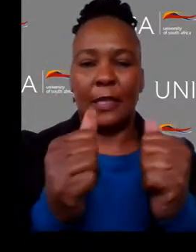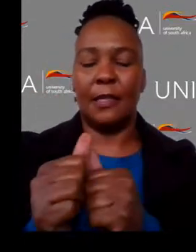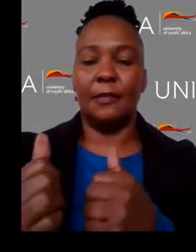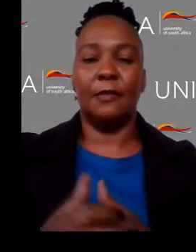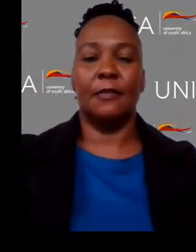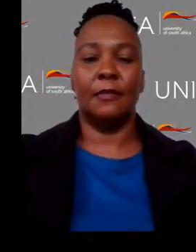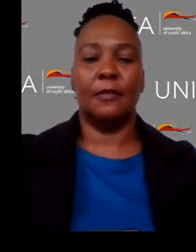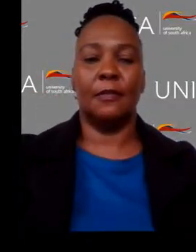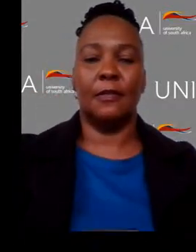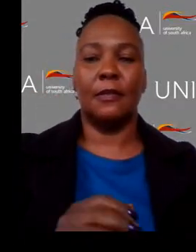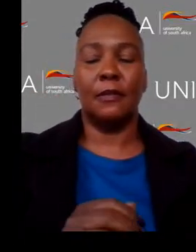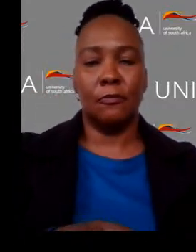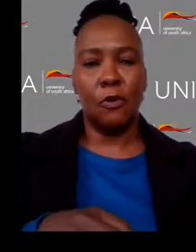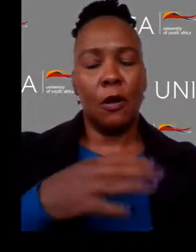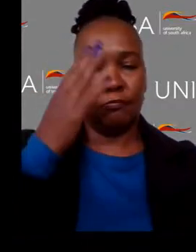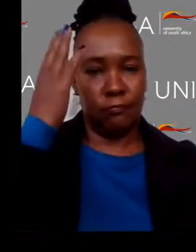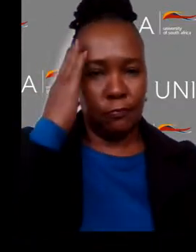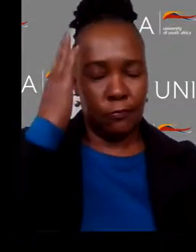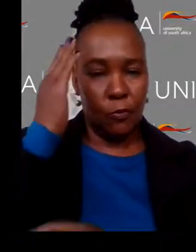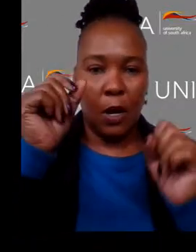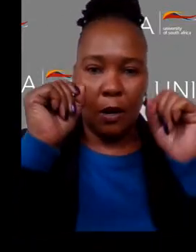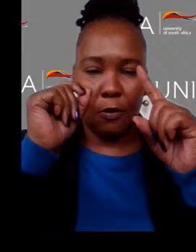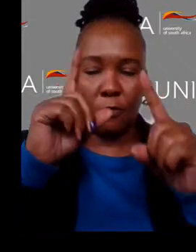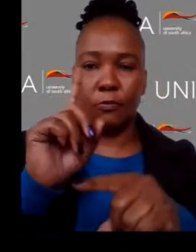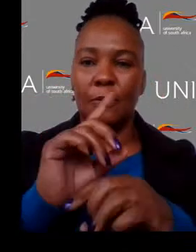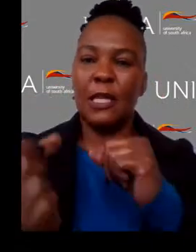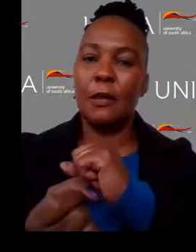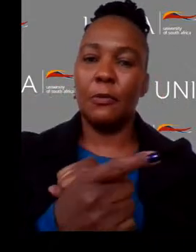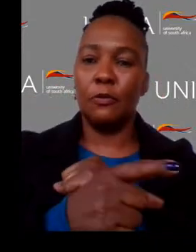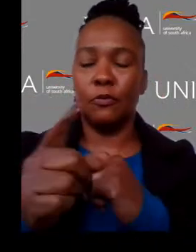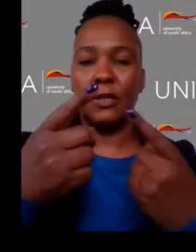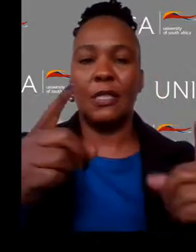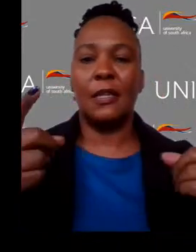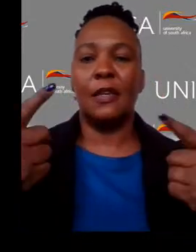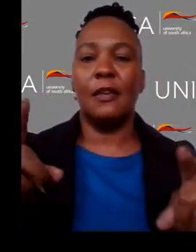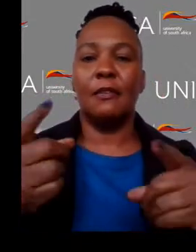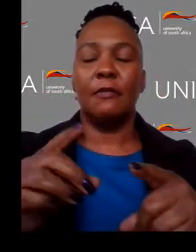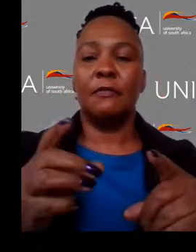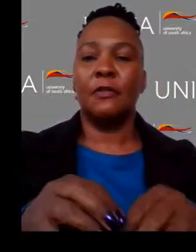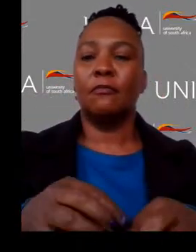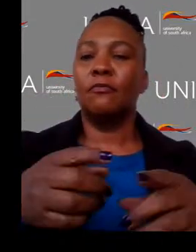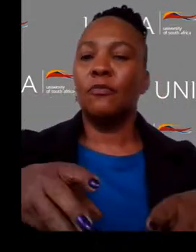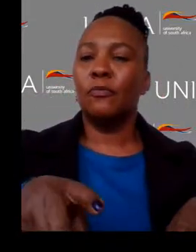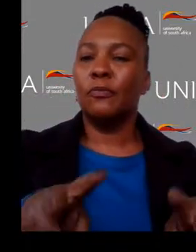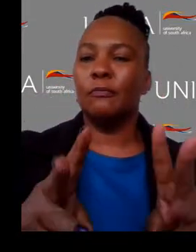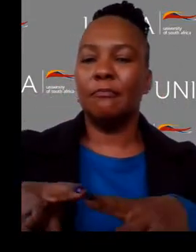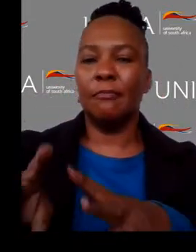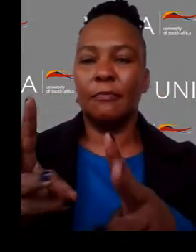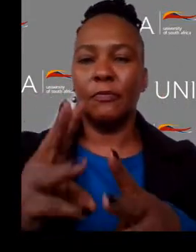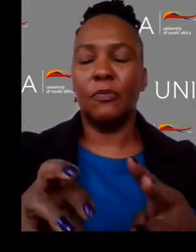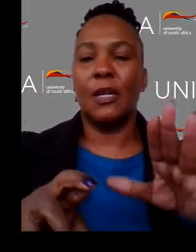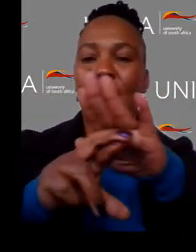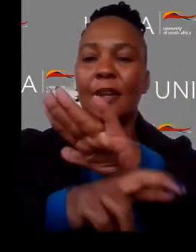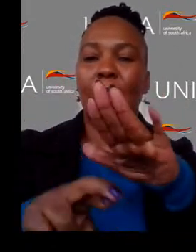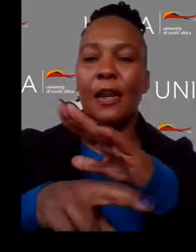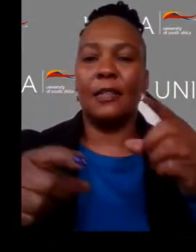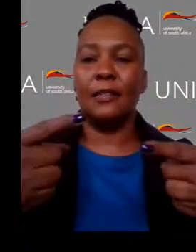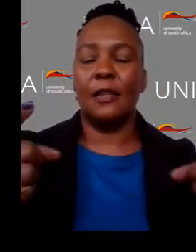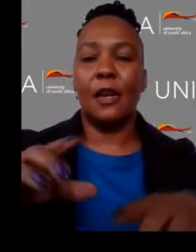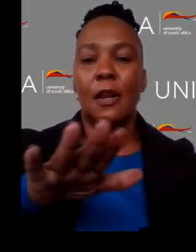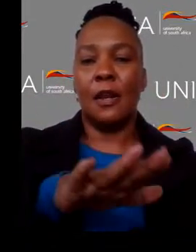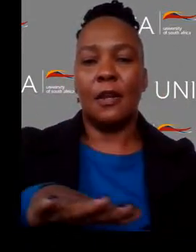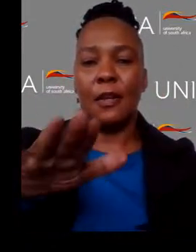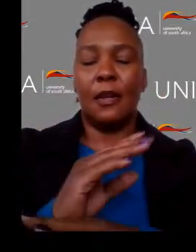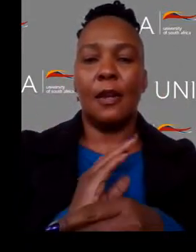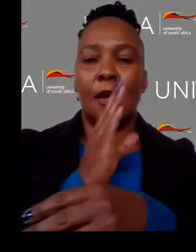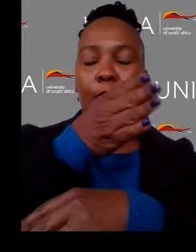are cognizant of what you are going through in different contexts, in different regions, and also different places